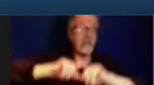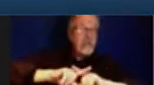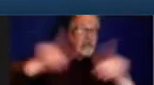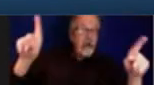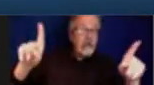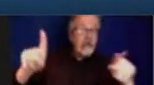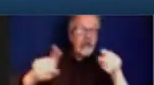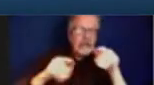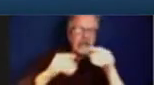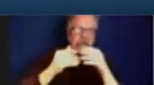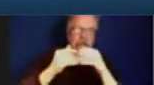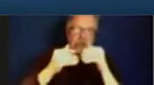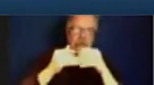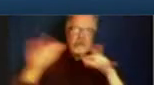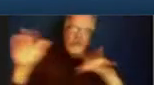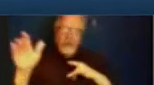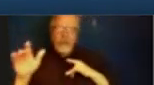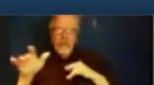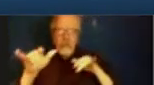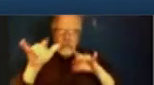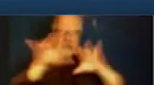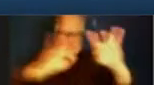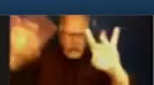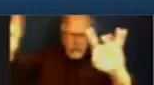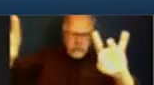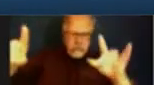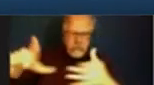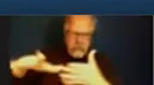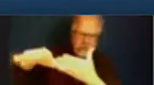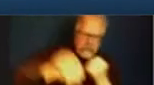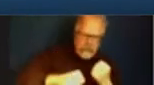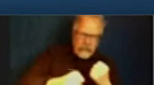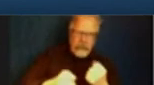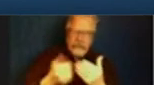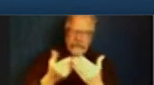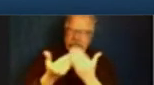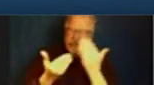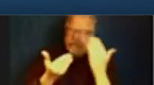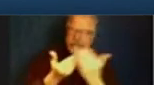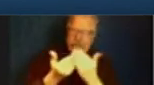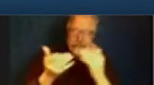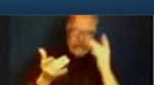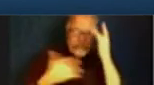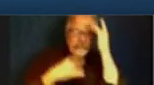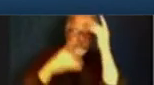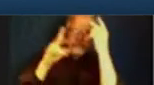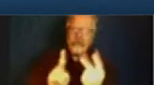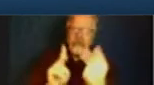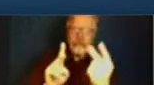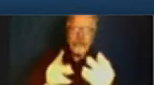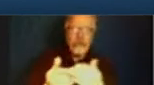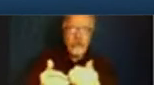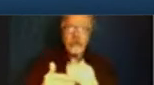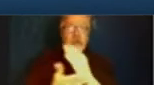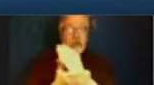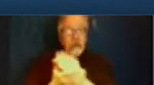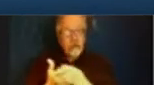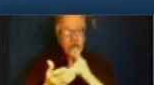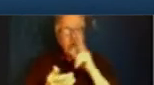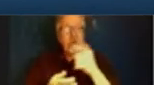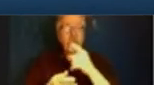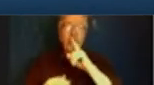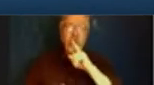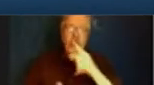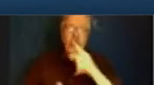you could end up being very, very ill. And if you talk to people that have had breakthrough cases, you get very, very ill, and you have some benefit avoiding